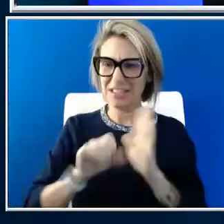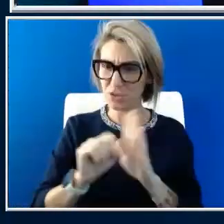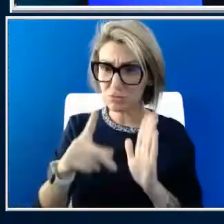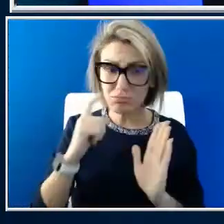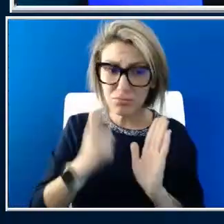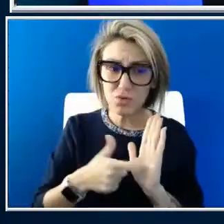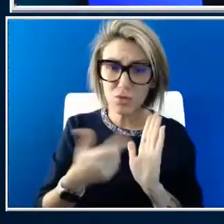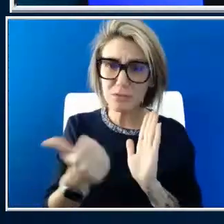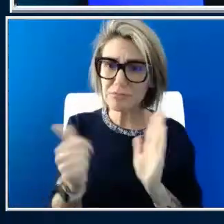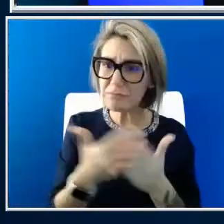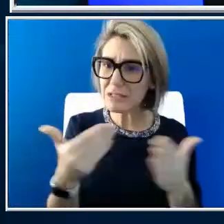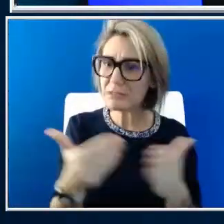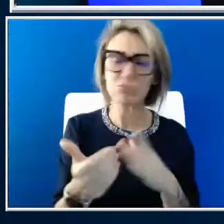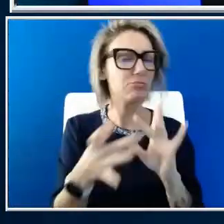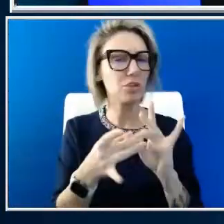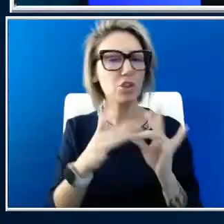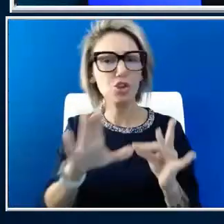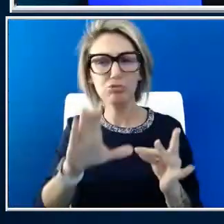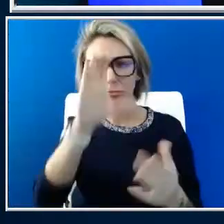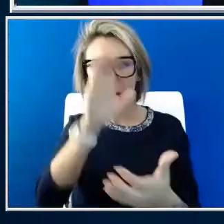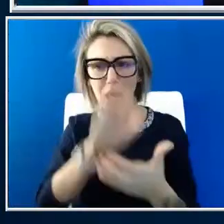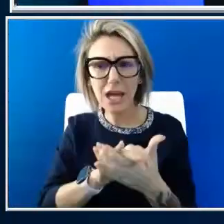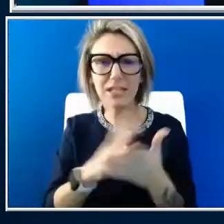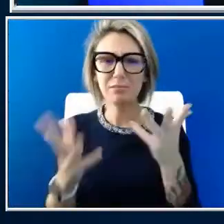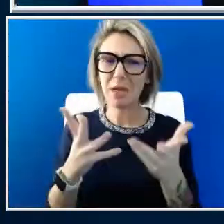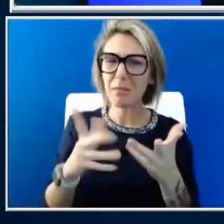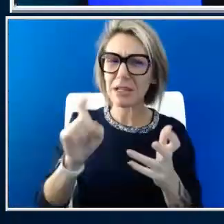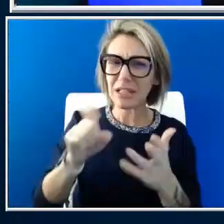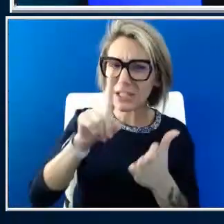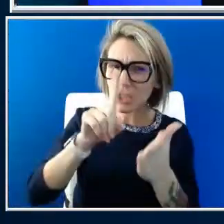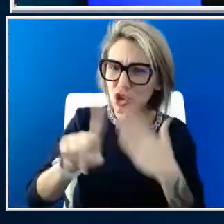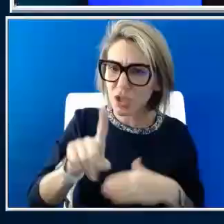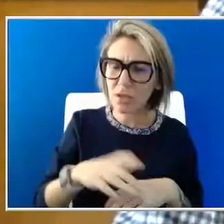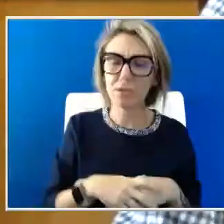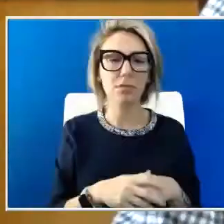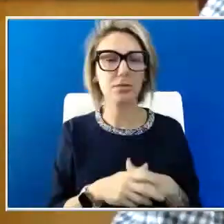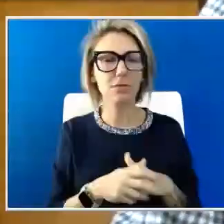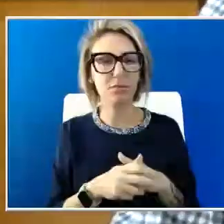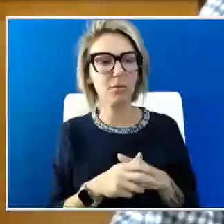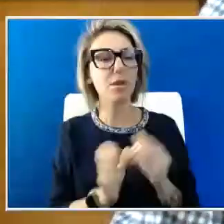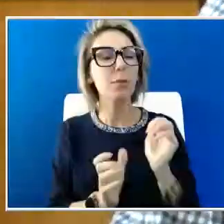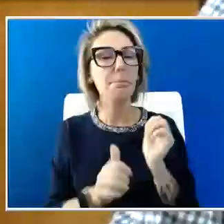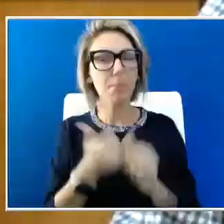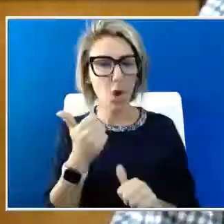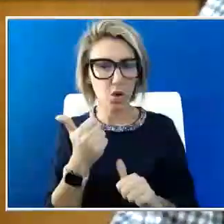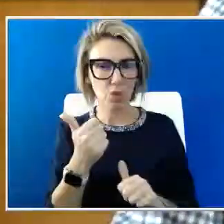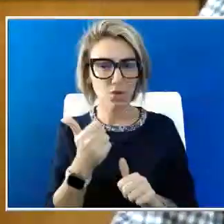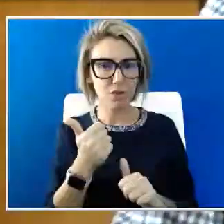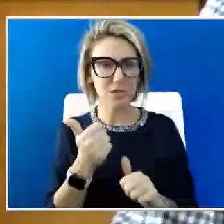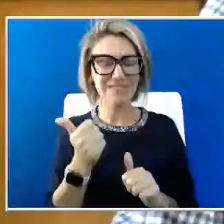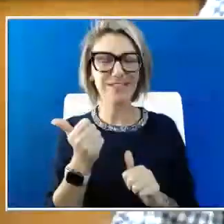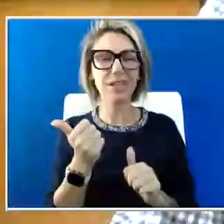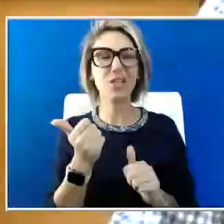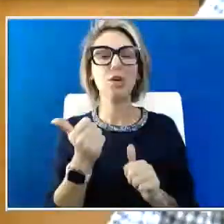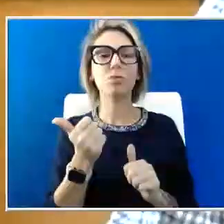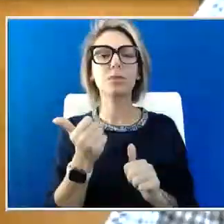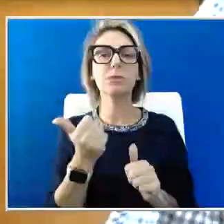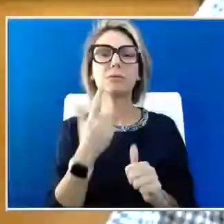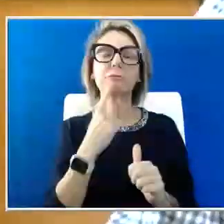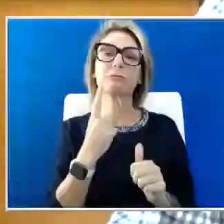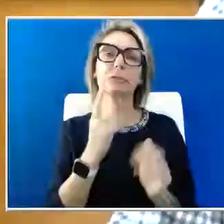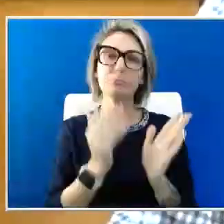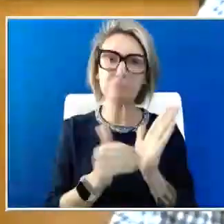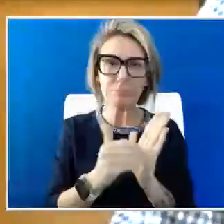your husband that made you think maybe you need to get checked out? It was mainly the frequency of urination,